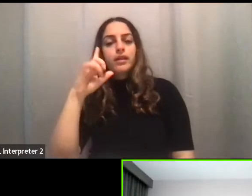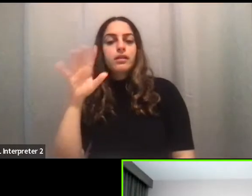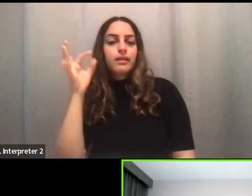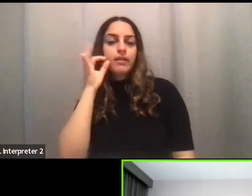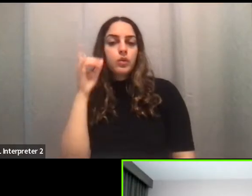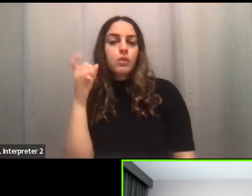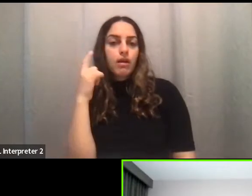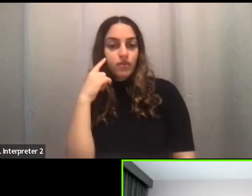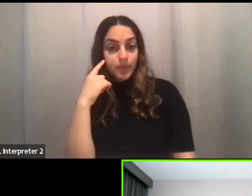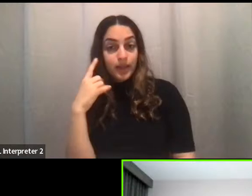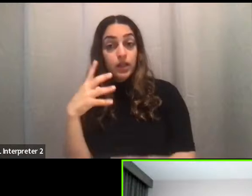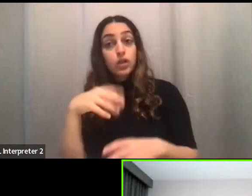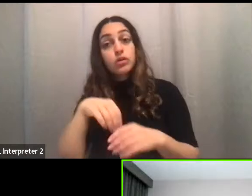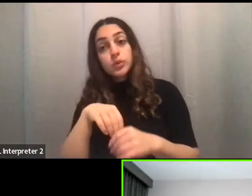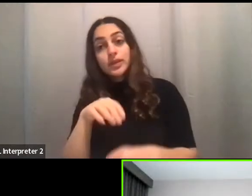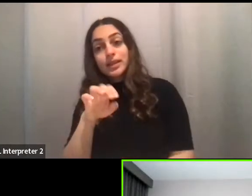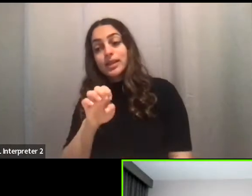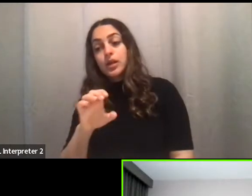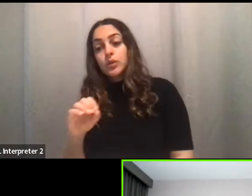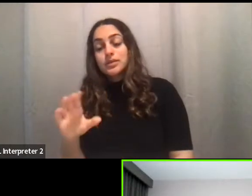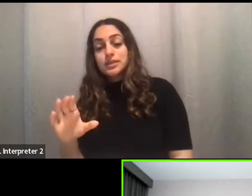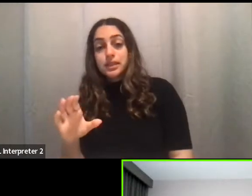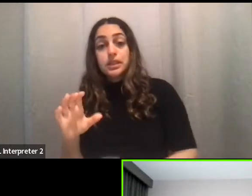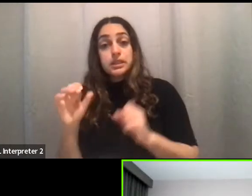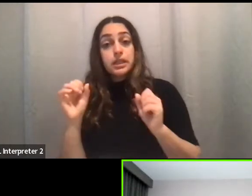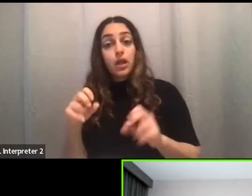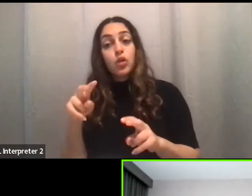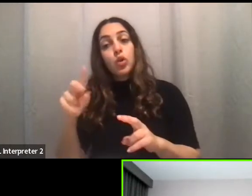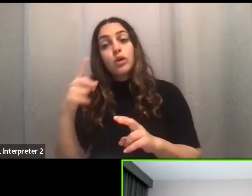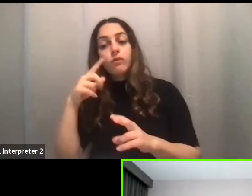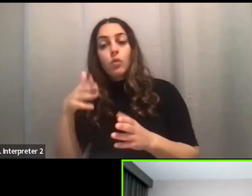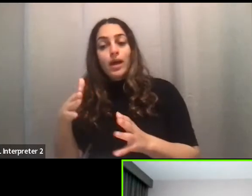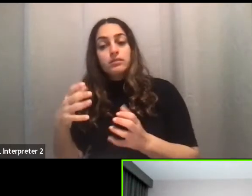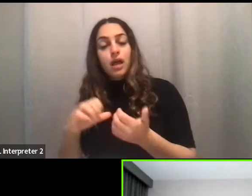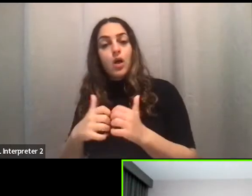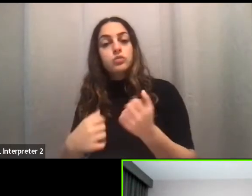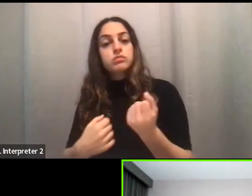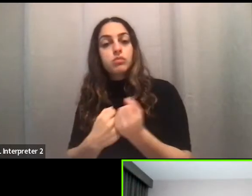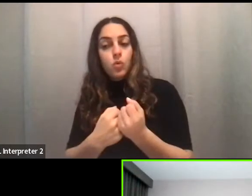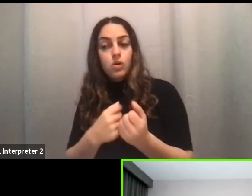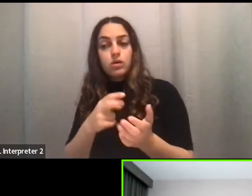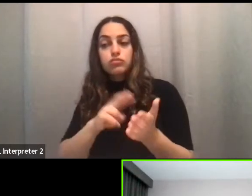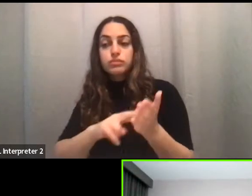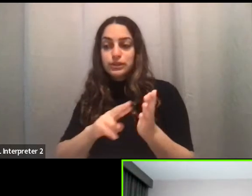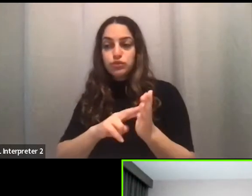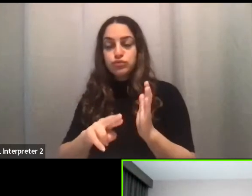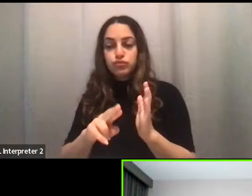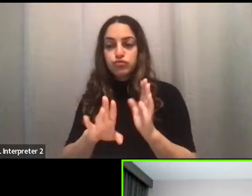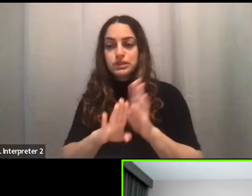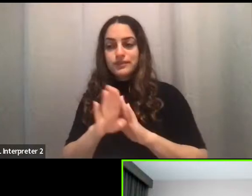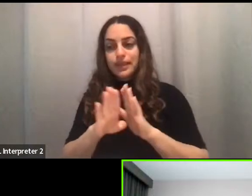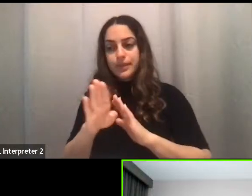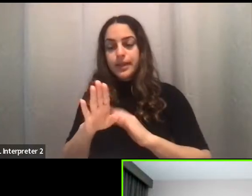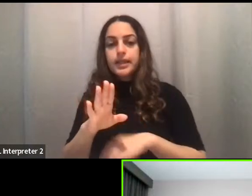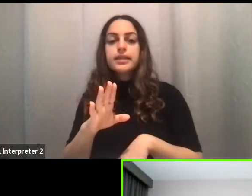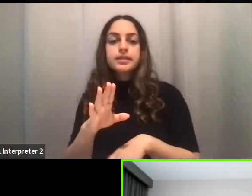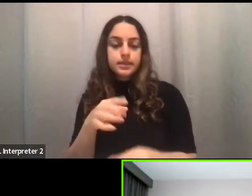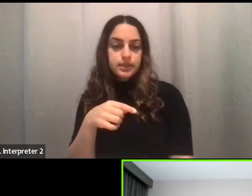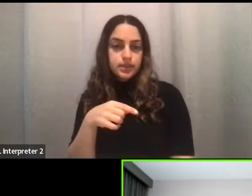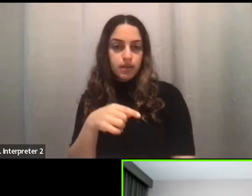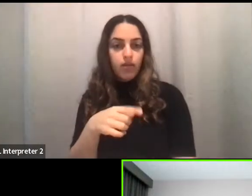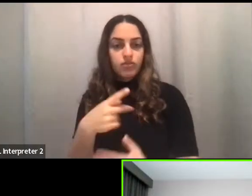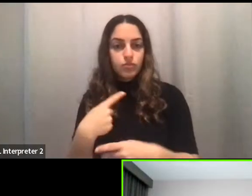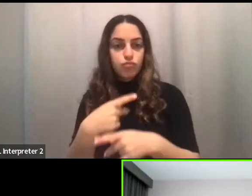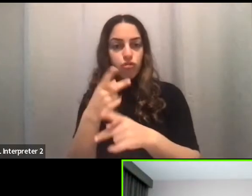government including the eeoc can look for ways of supporting research development dissemination of